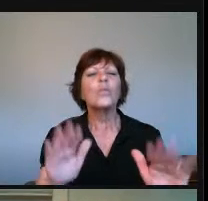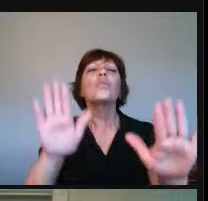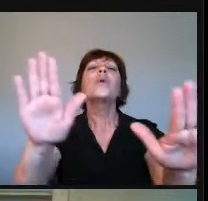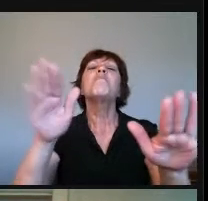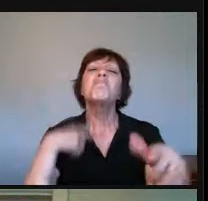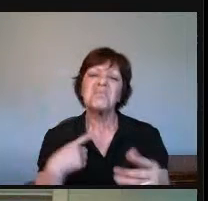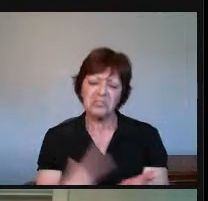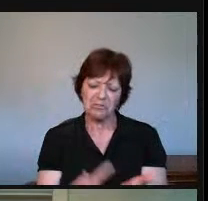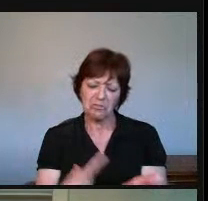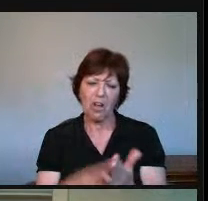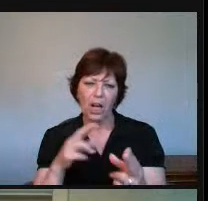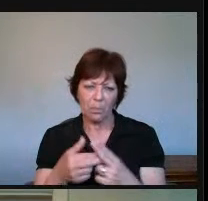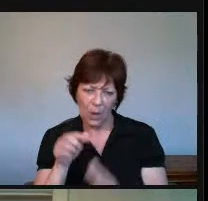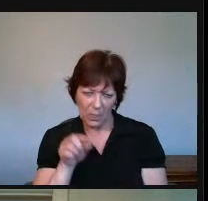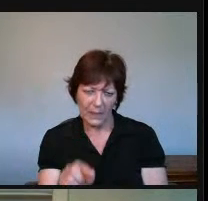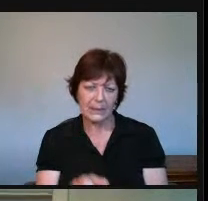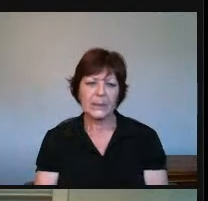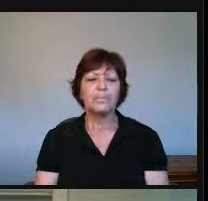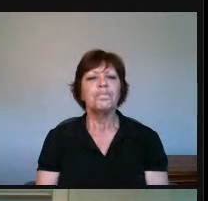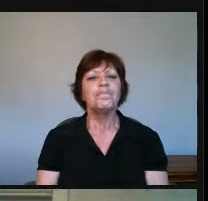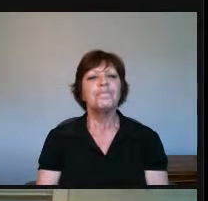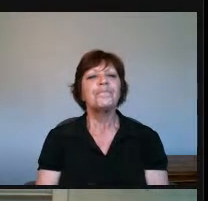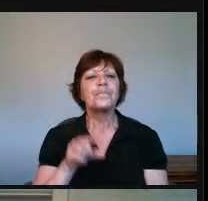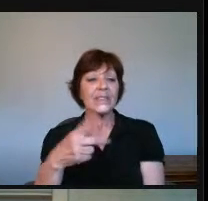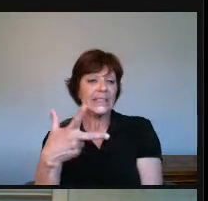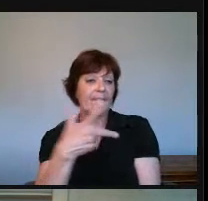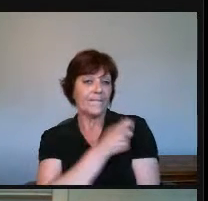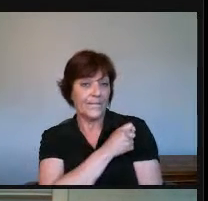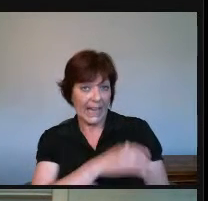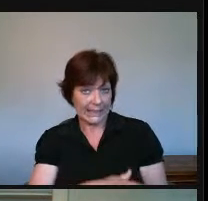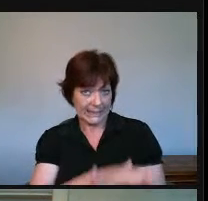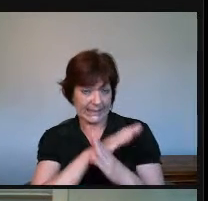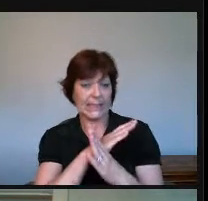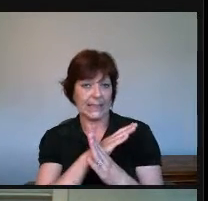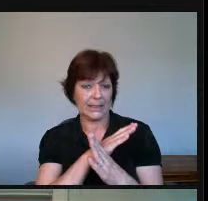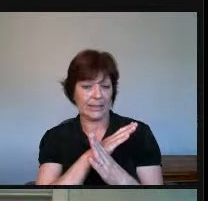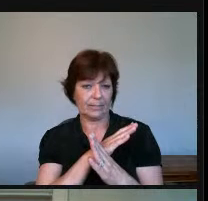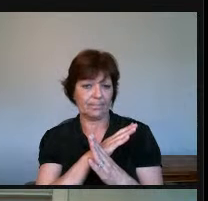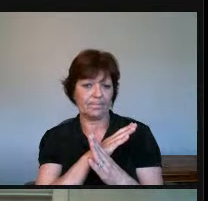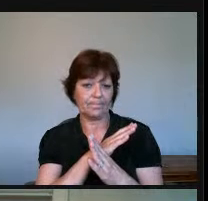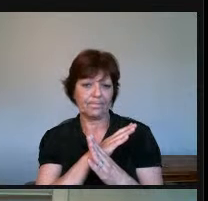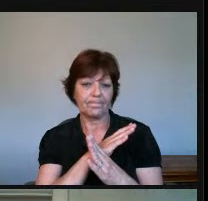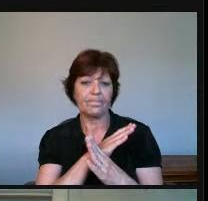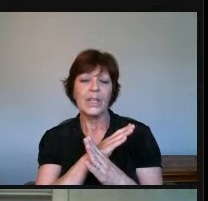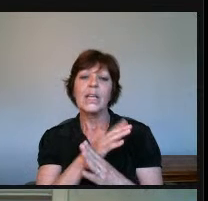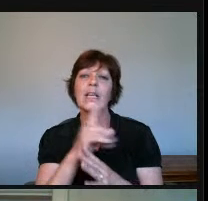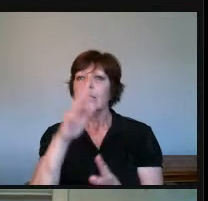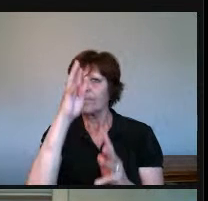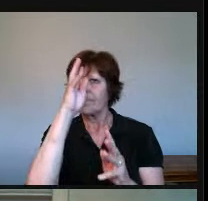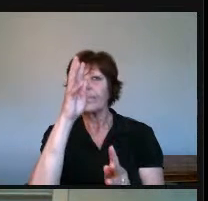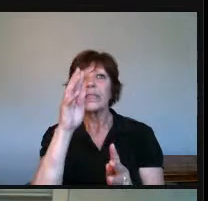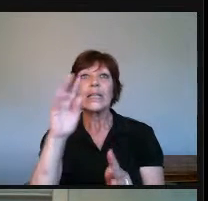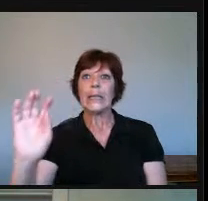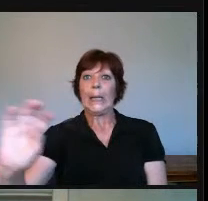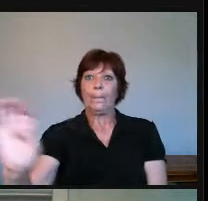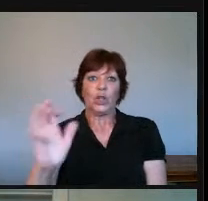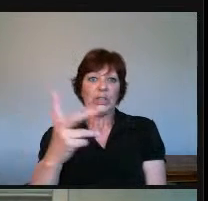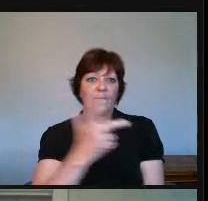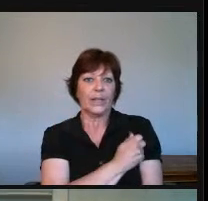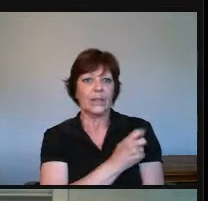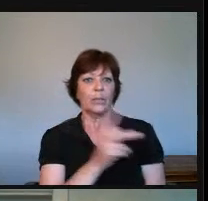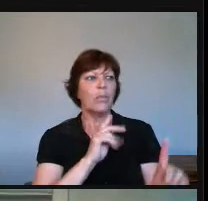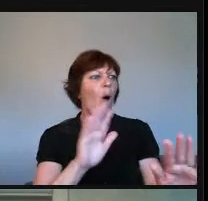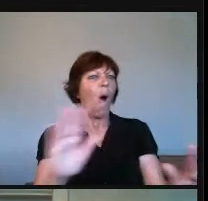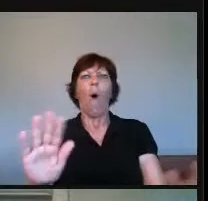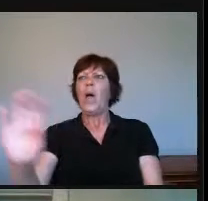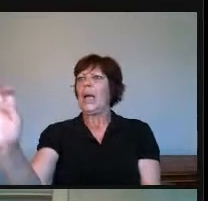this. So this vaccine came up as an emergency vaccine, and people are saying, well, it's an